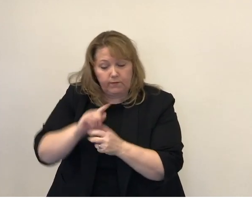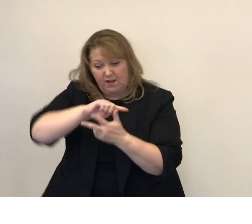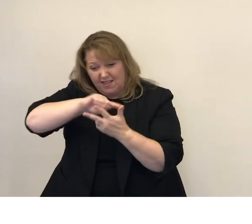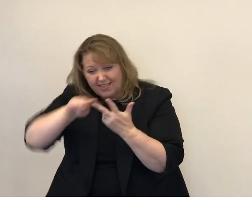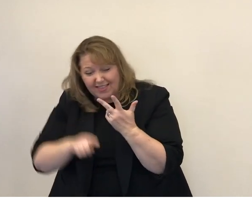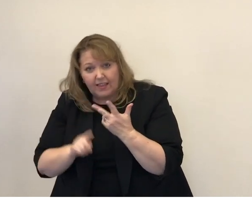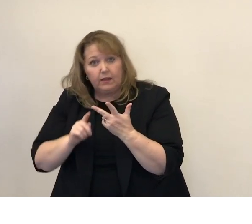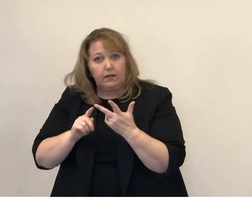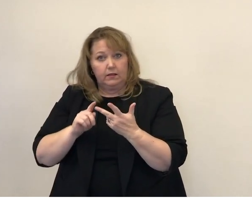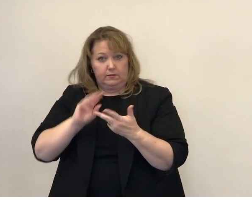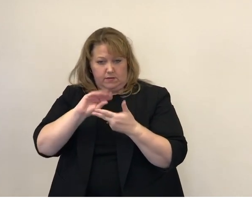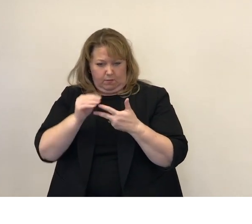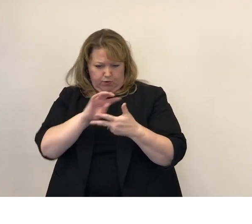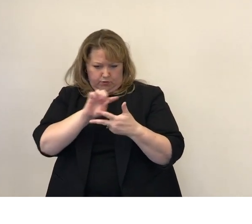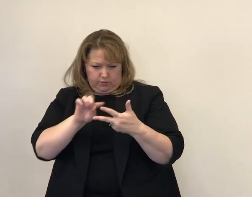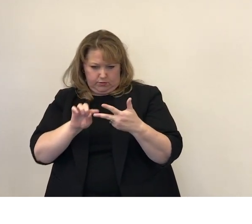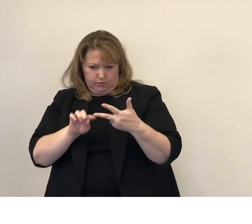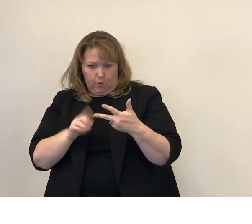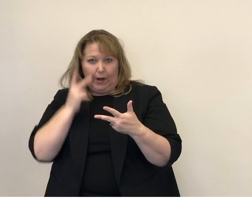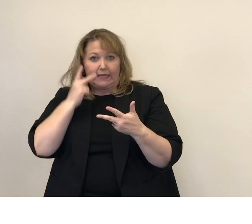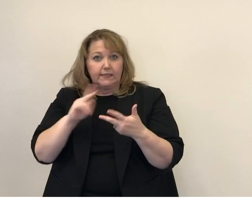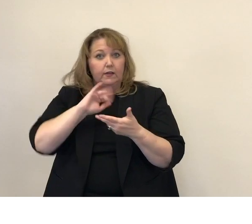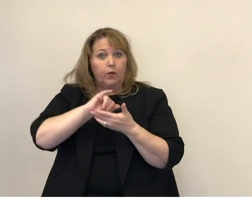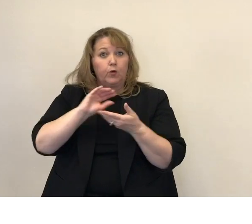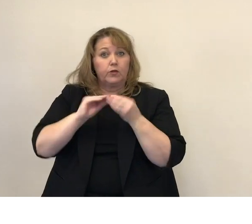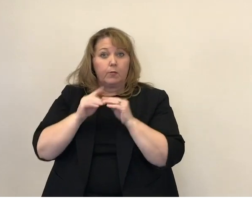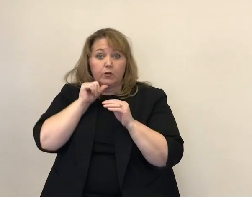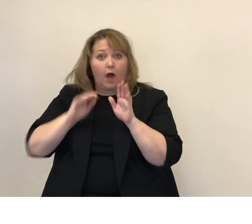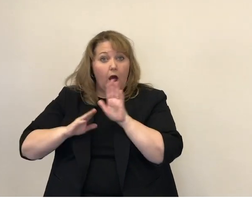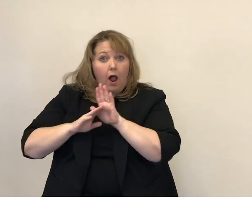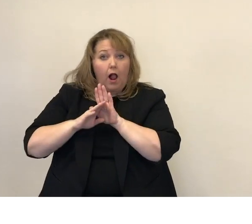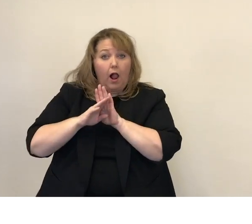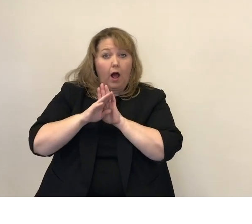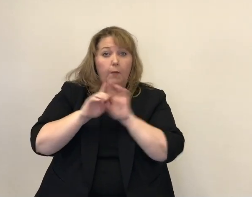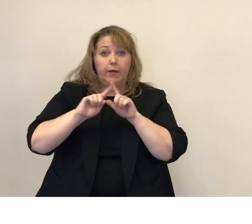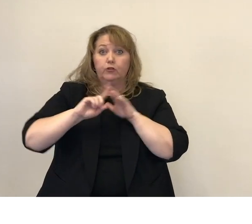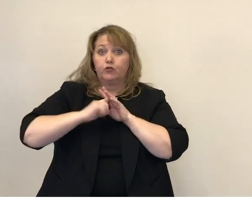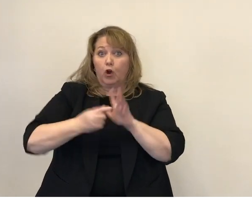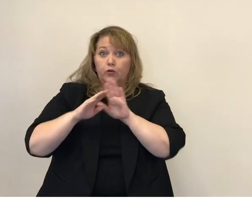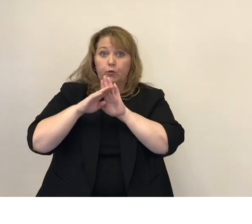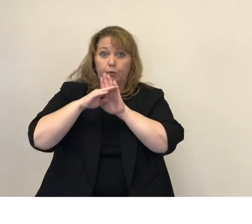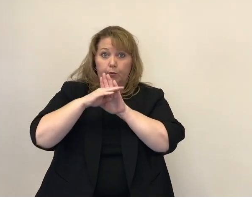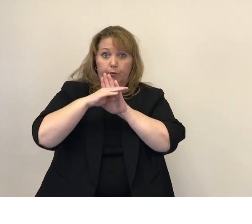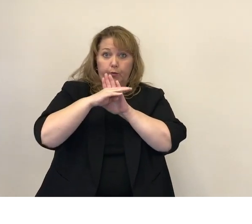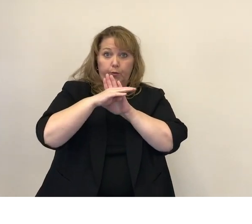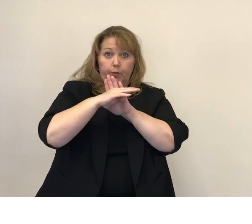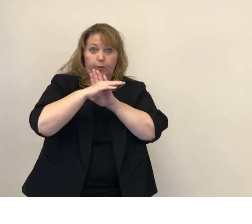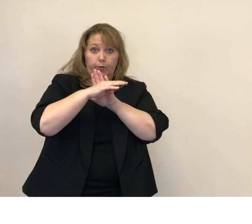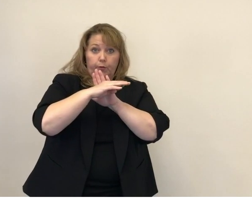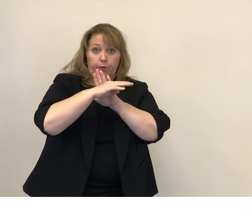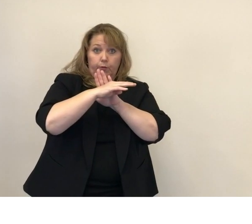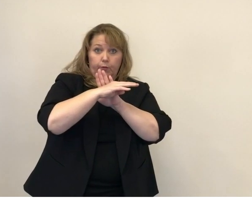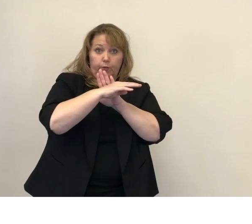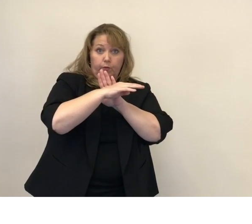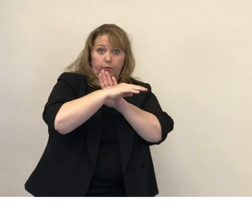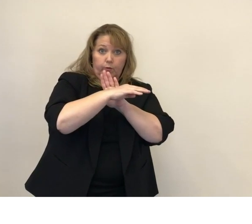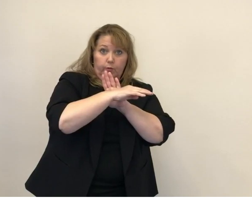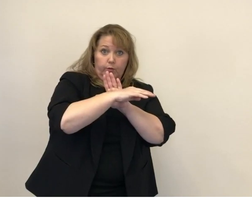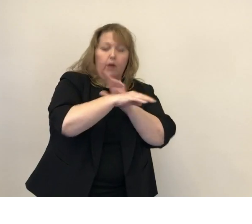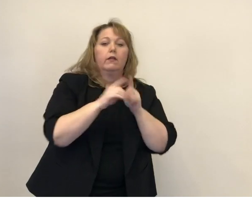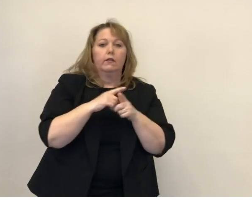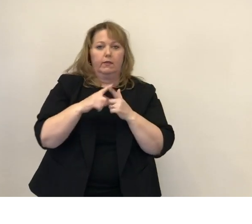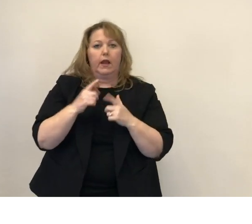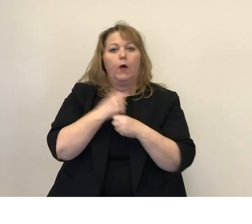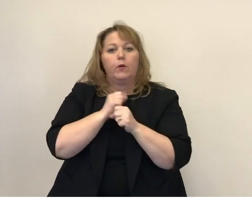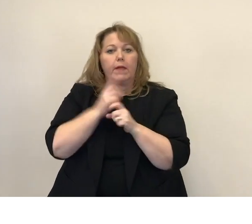of determine when we've hit a plateau and we start to move down. So those are the things that I use. And you haven't seen that, anything, I haven't seen